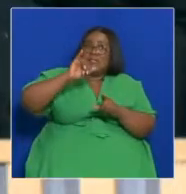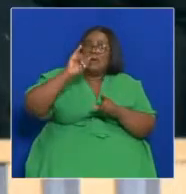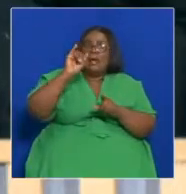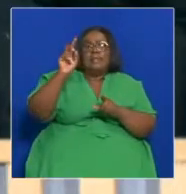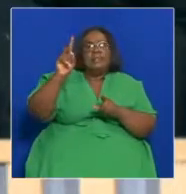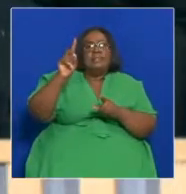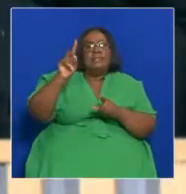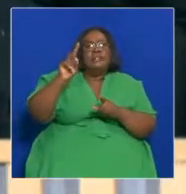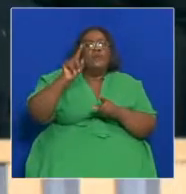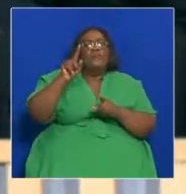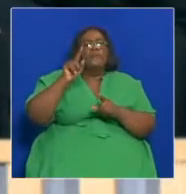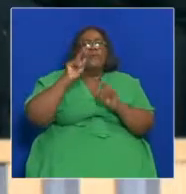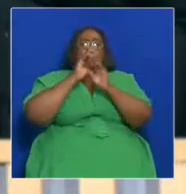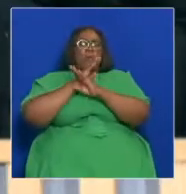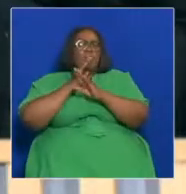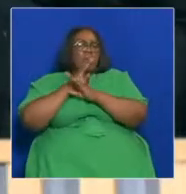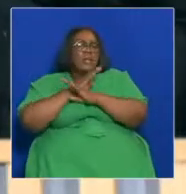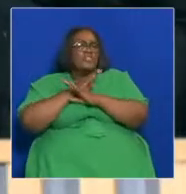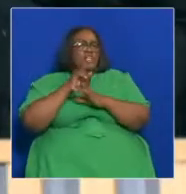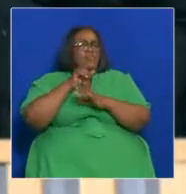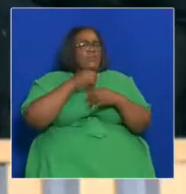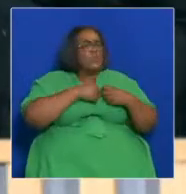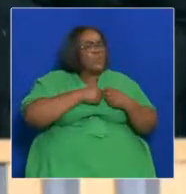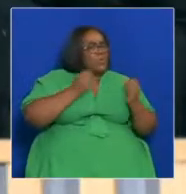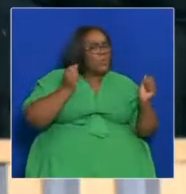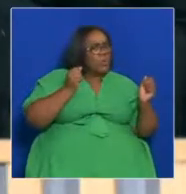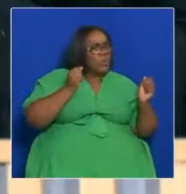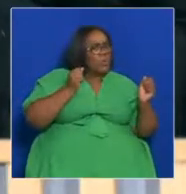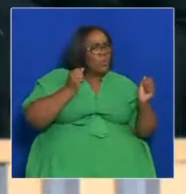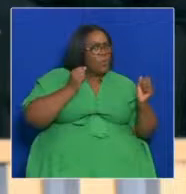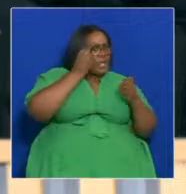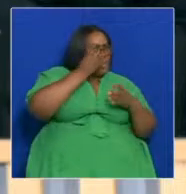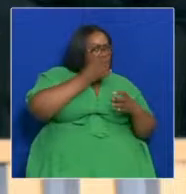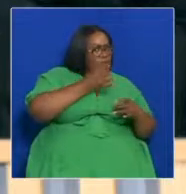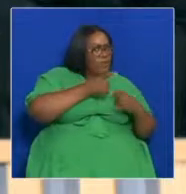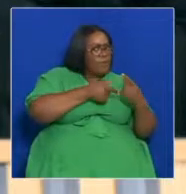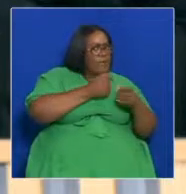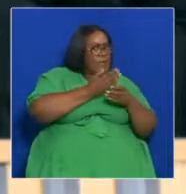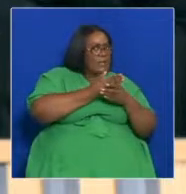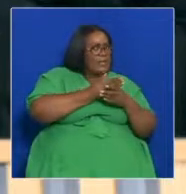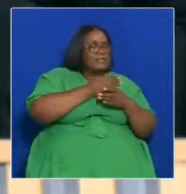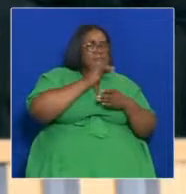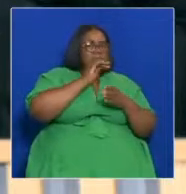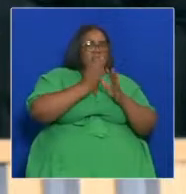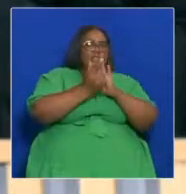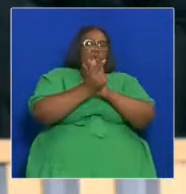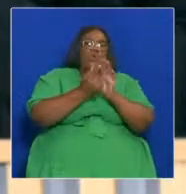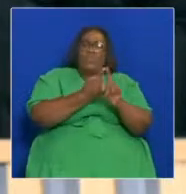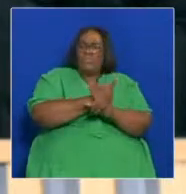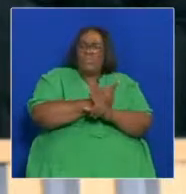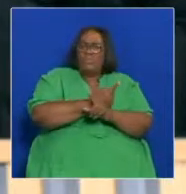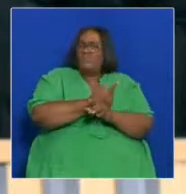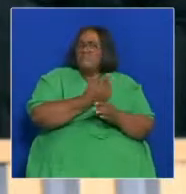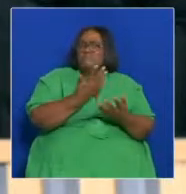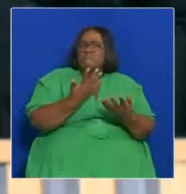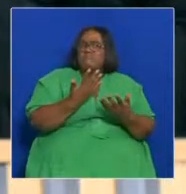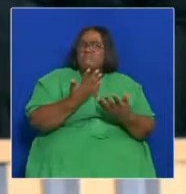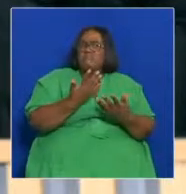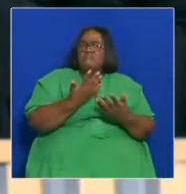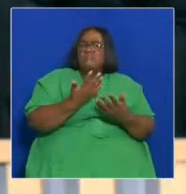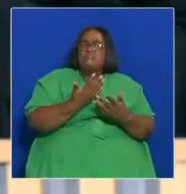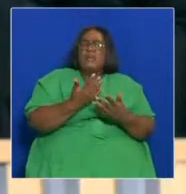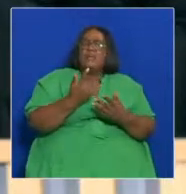confidentiality, and if you disclose, you've broken the law. It applies equally to her. How does it get explained, and how do